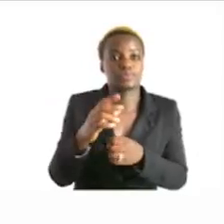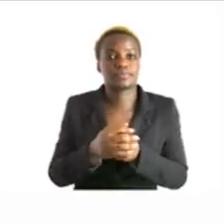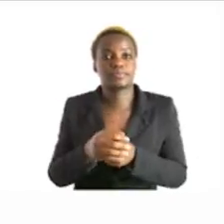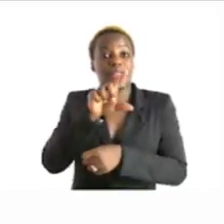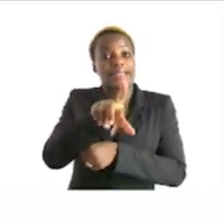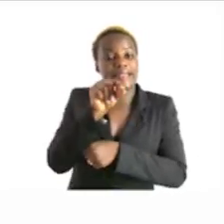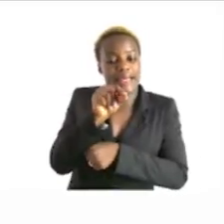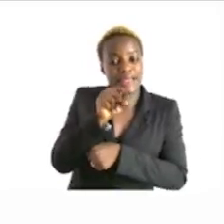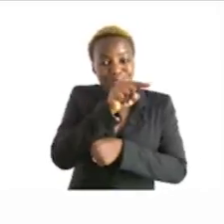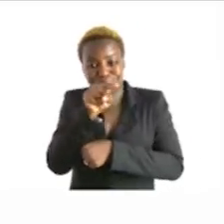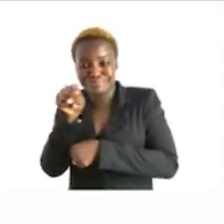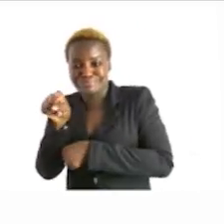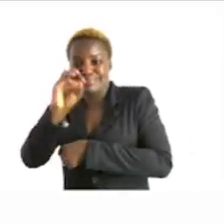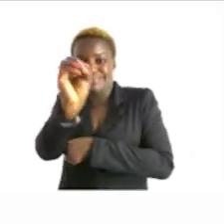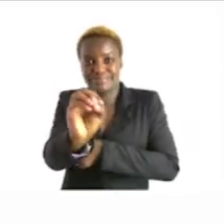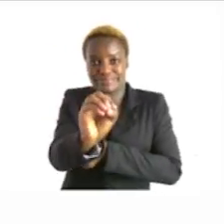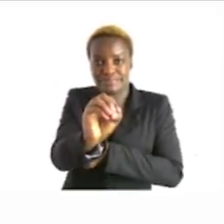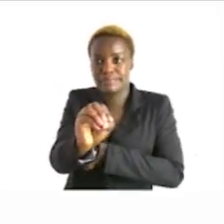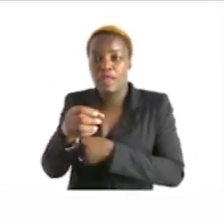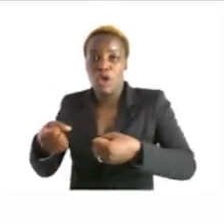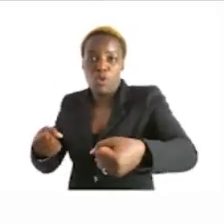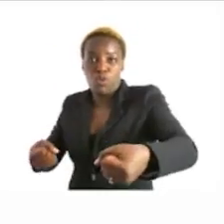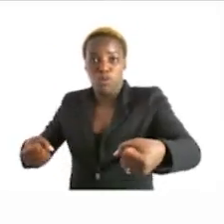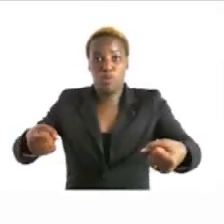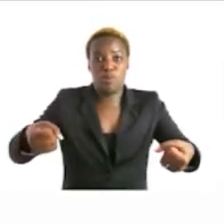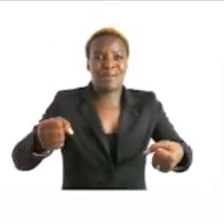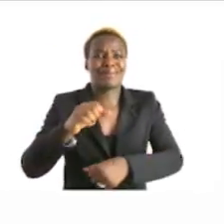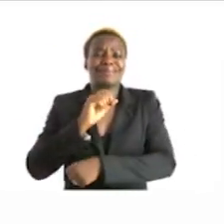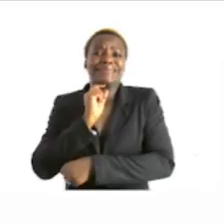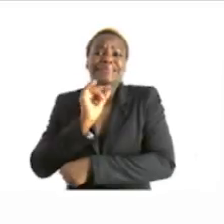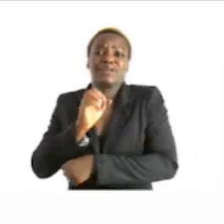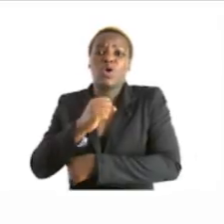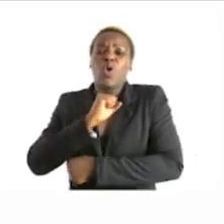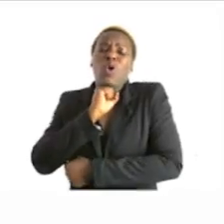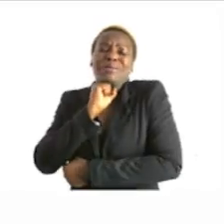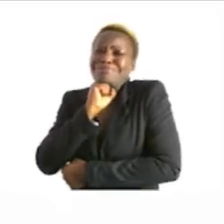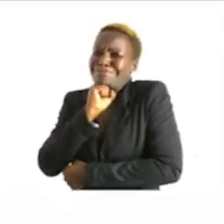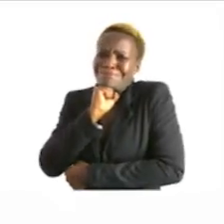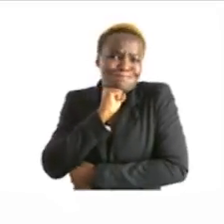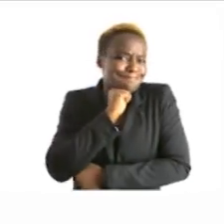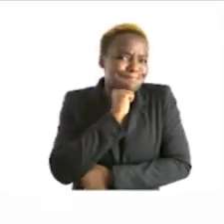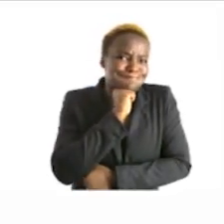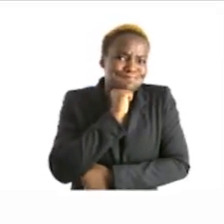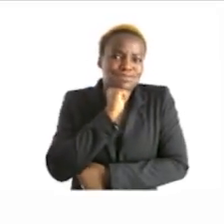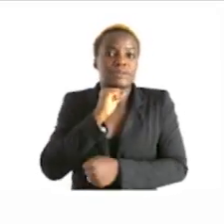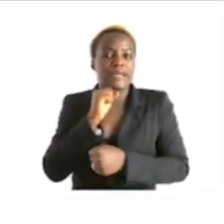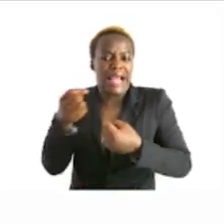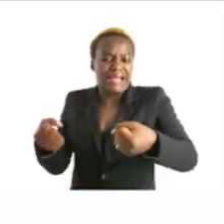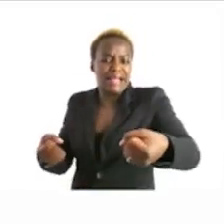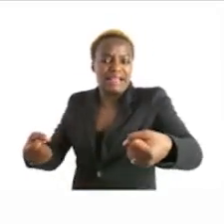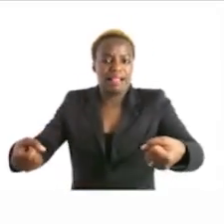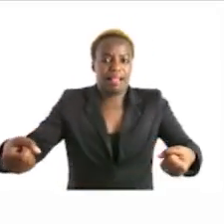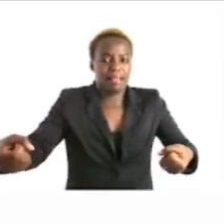the the truck is noisy so what about the truck how can we